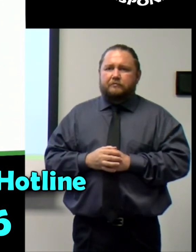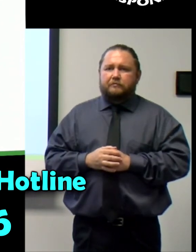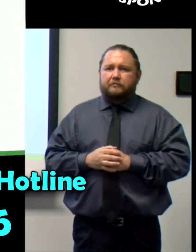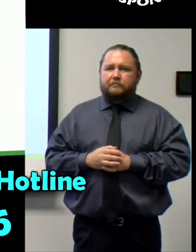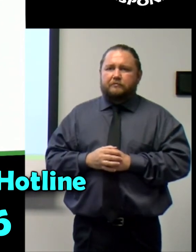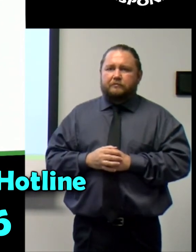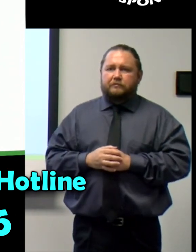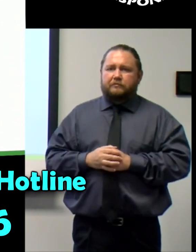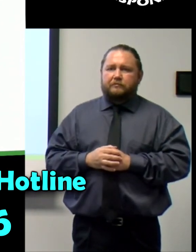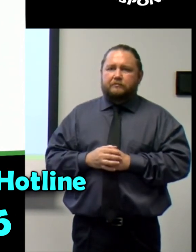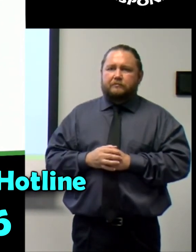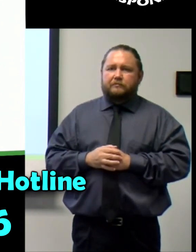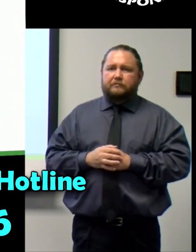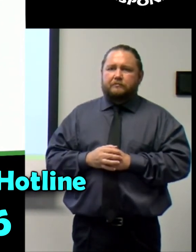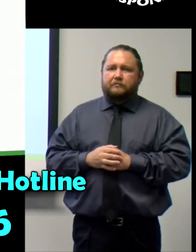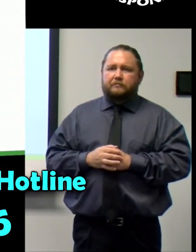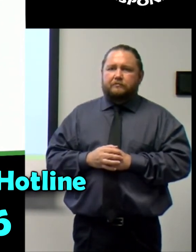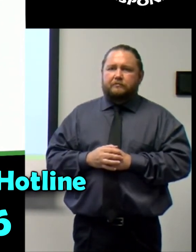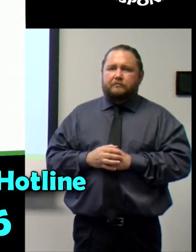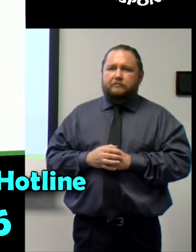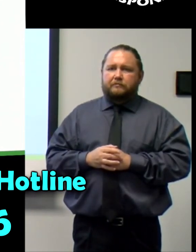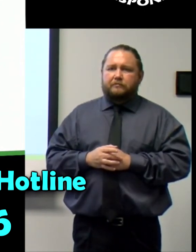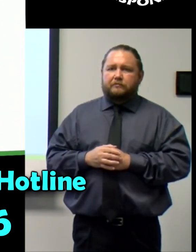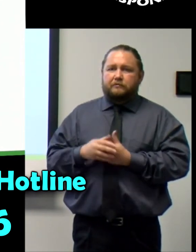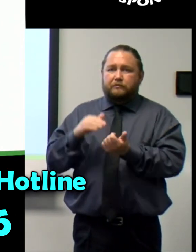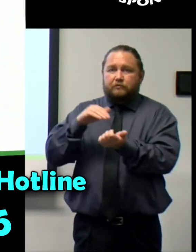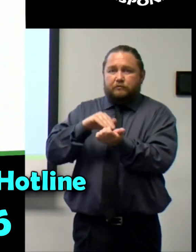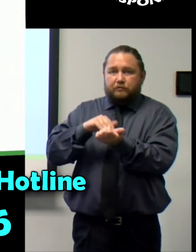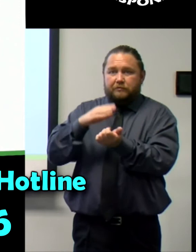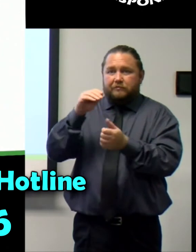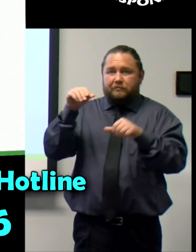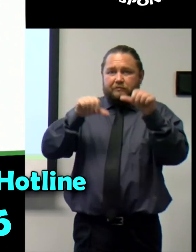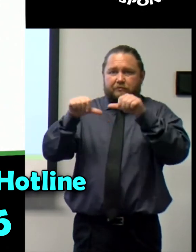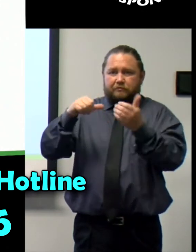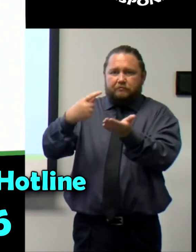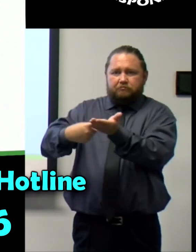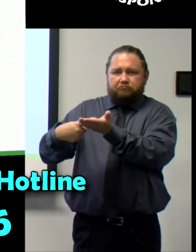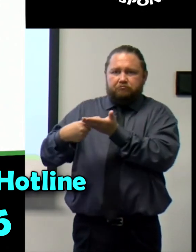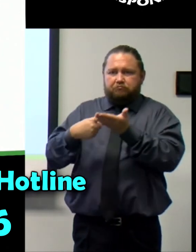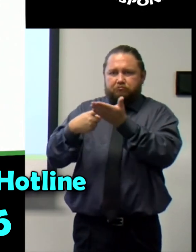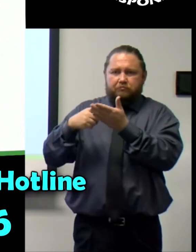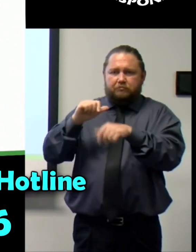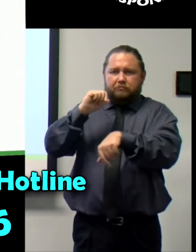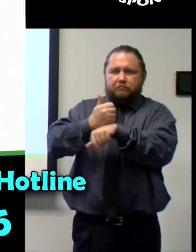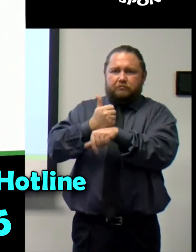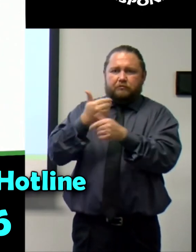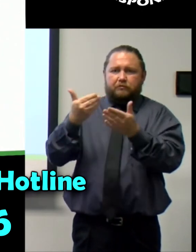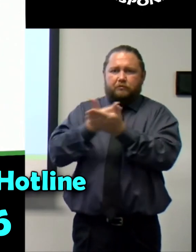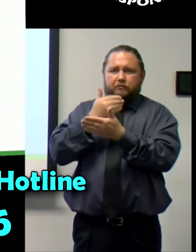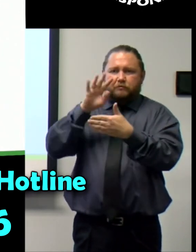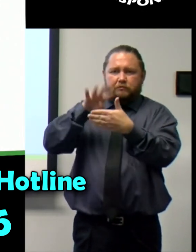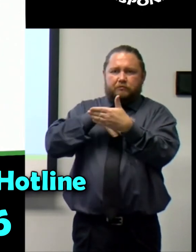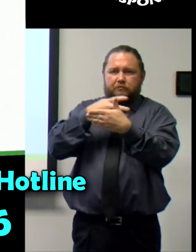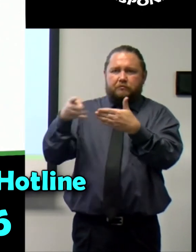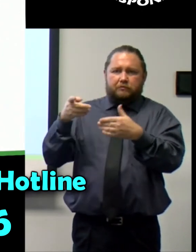they're gathering. And we can use this information if there is a spike up. So on one of the slides, the mayor showed you how we're